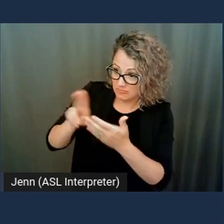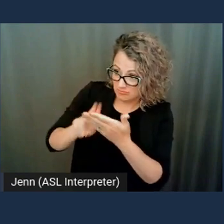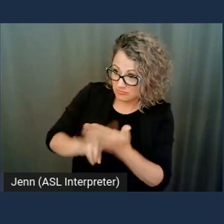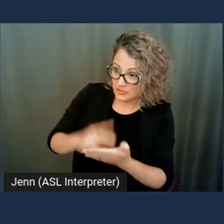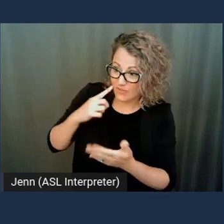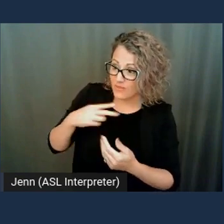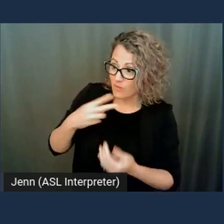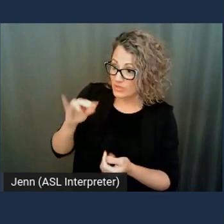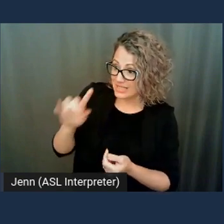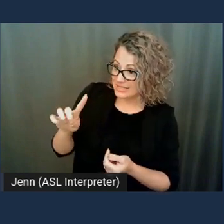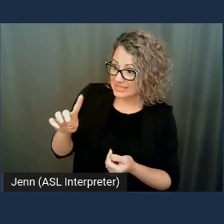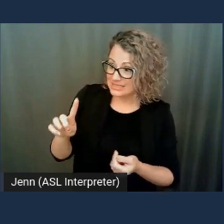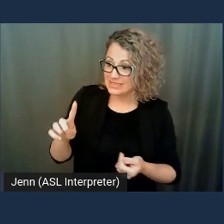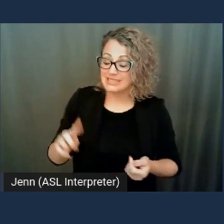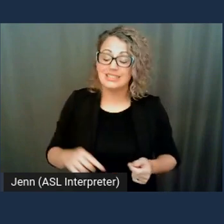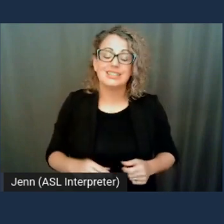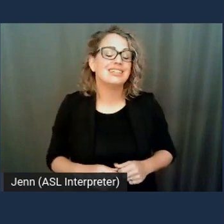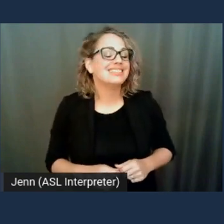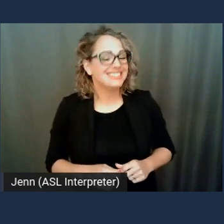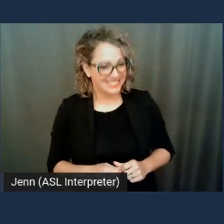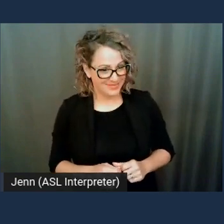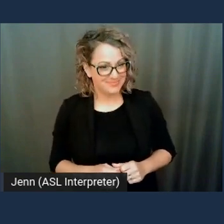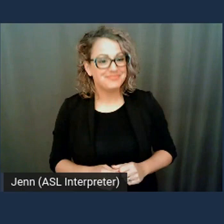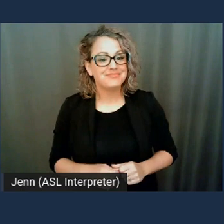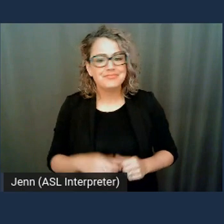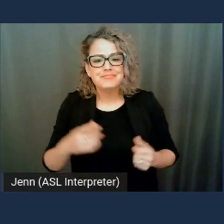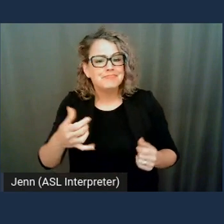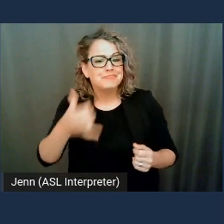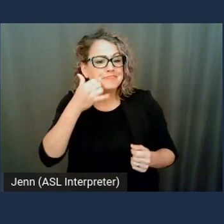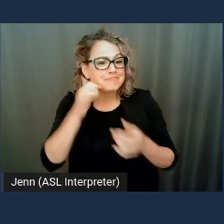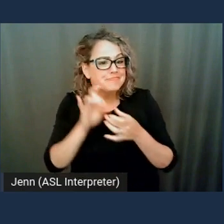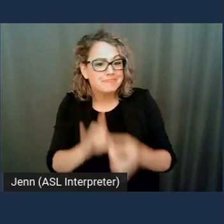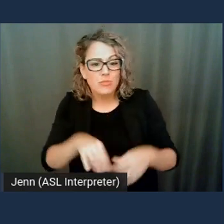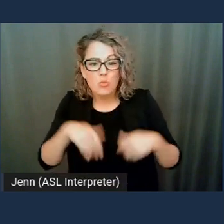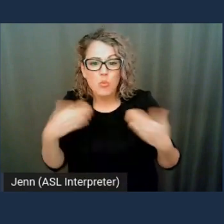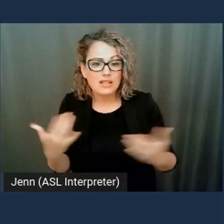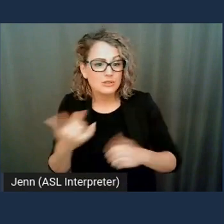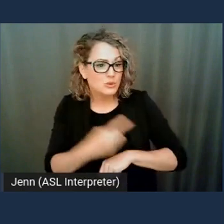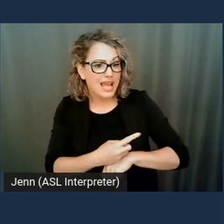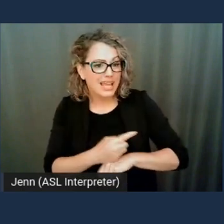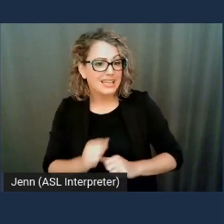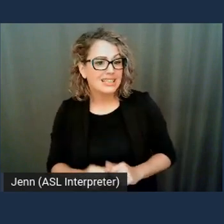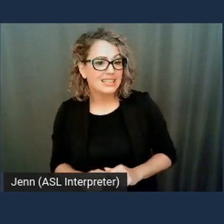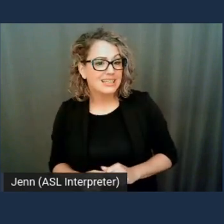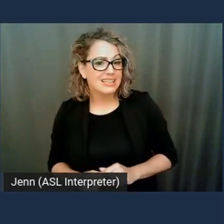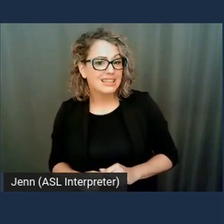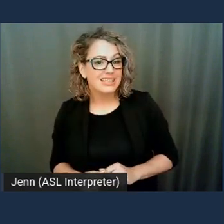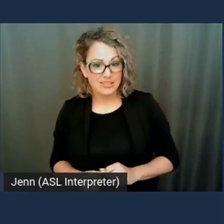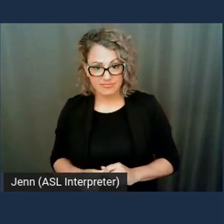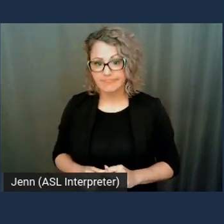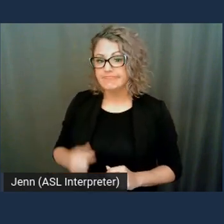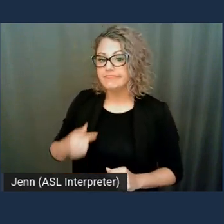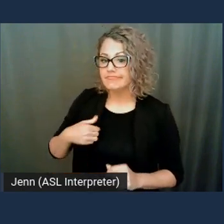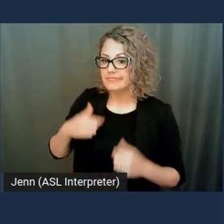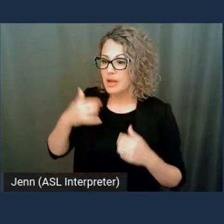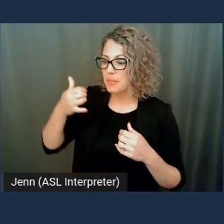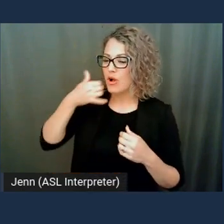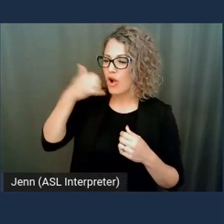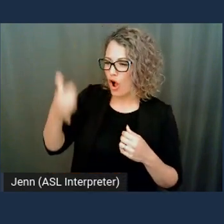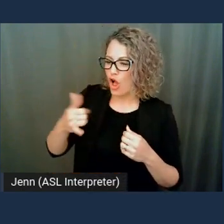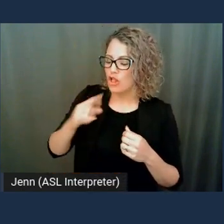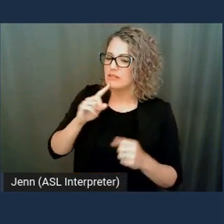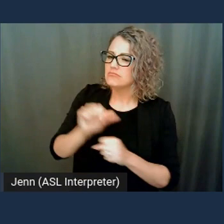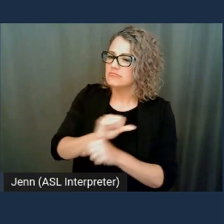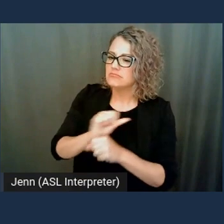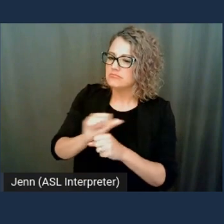ID. So, what are you calling about today? I am calling to enroll myself into Voice